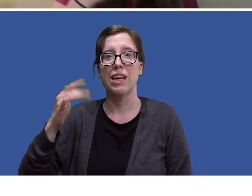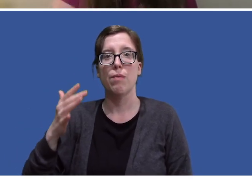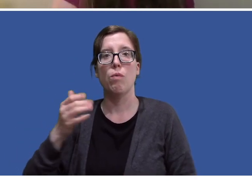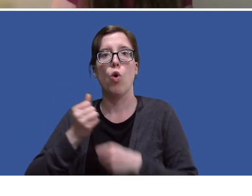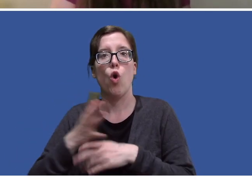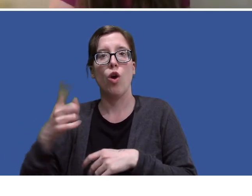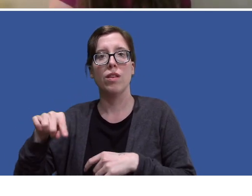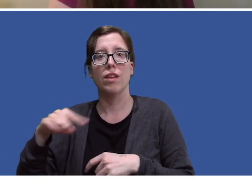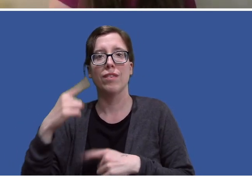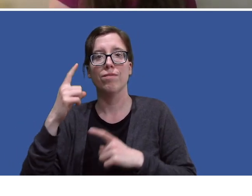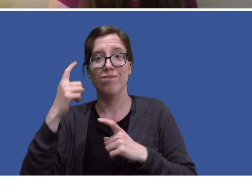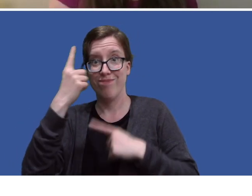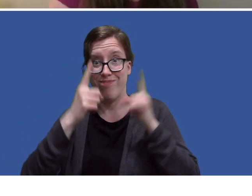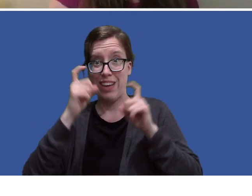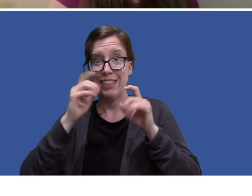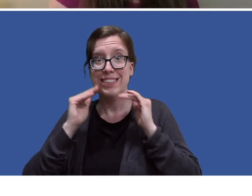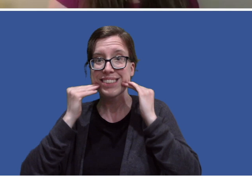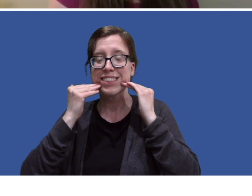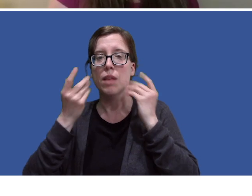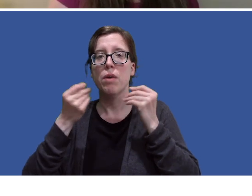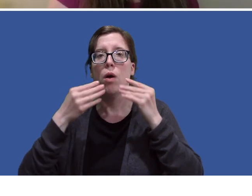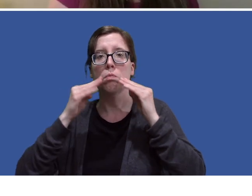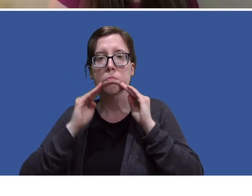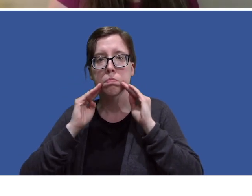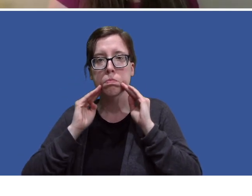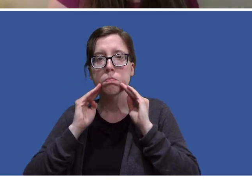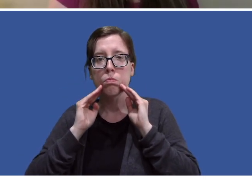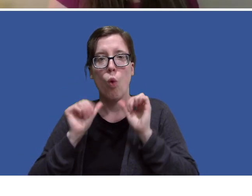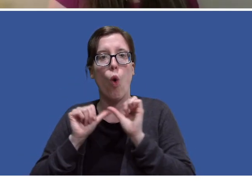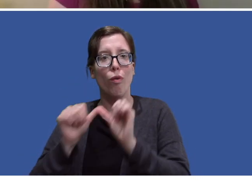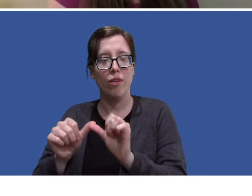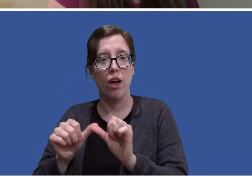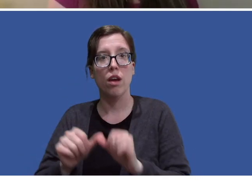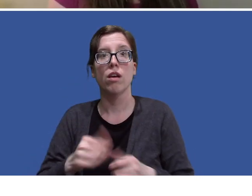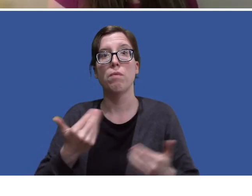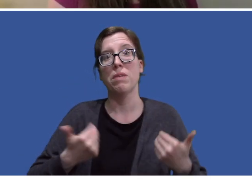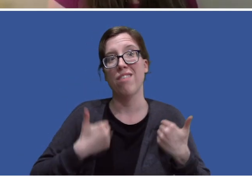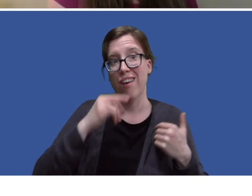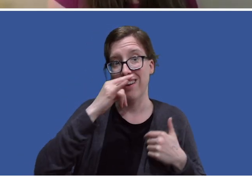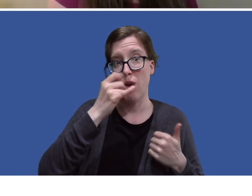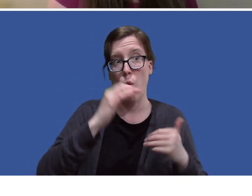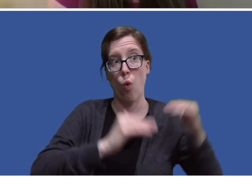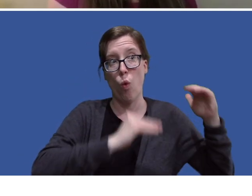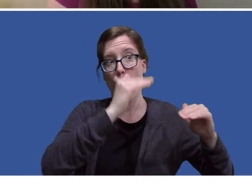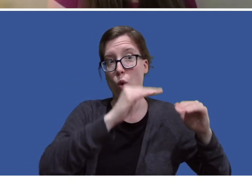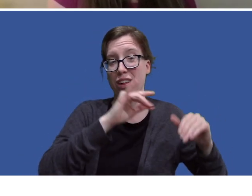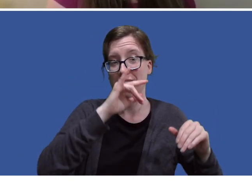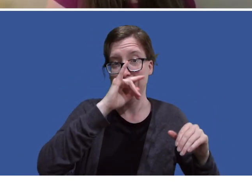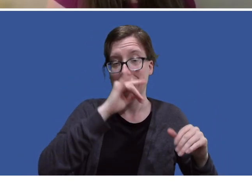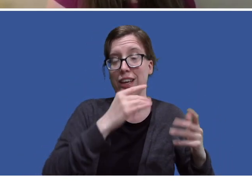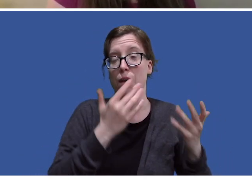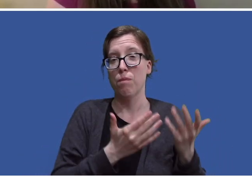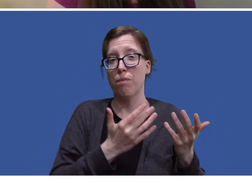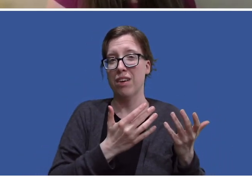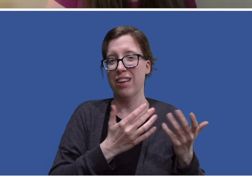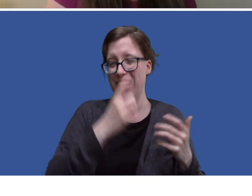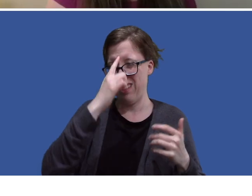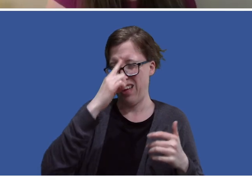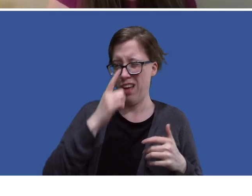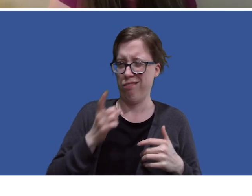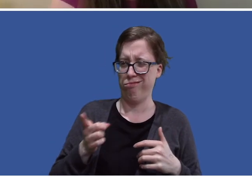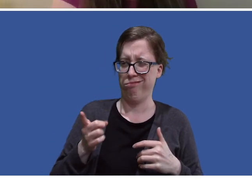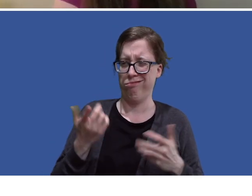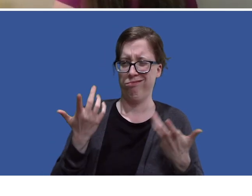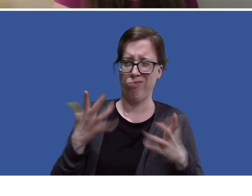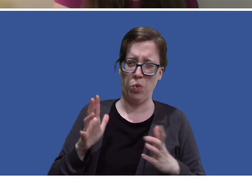even older kids, it might cause other kids not to be as interested in playing with them or interacting with them. So